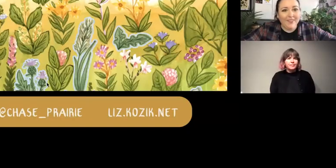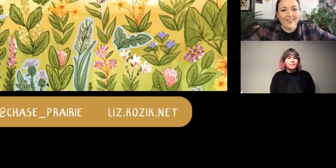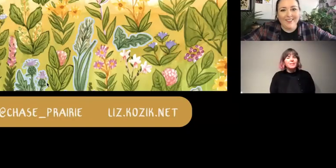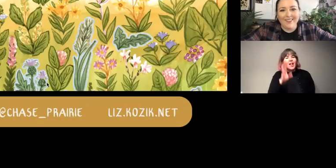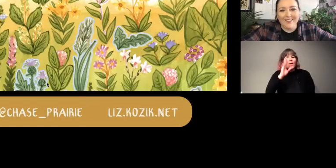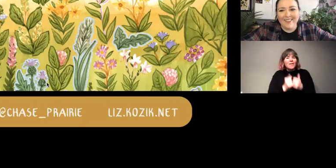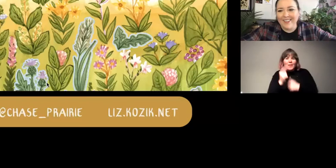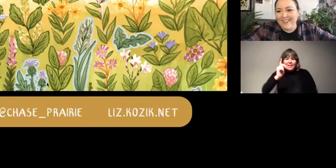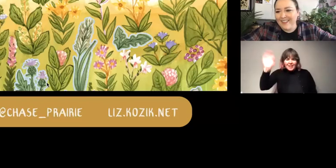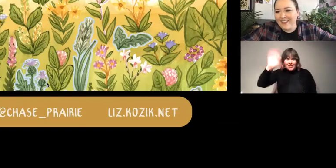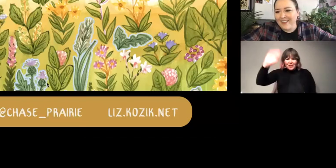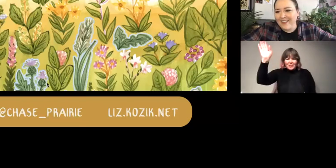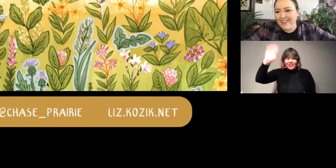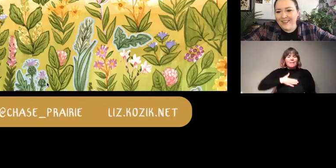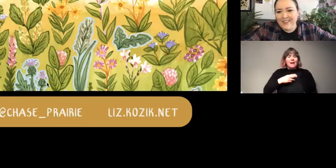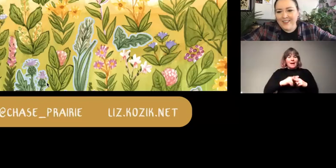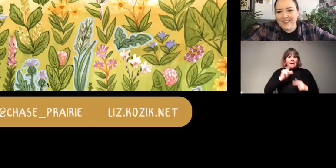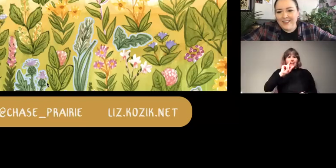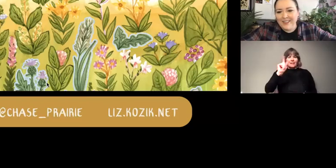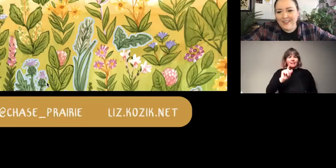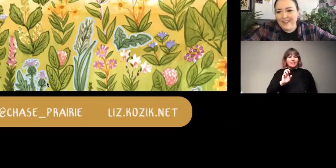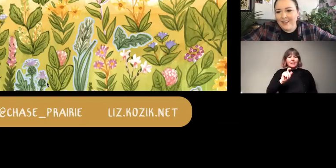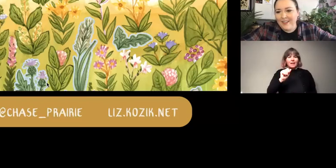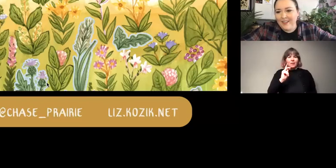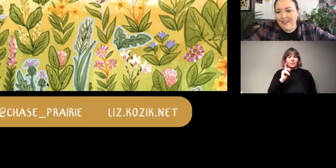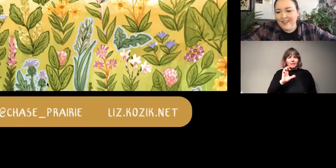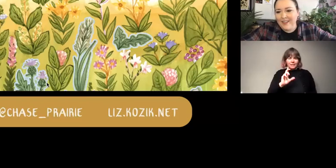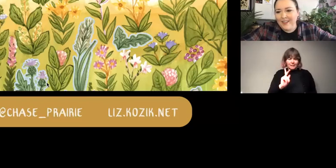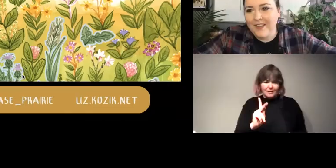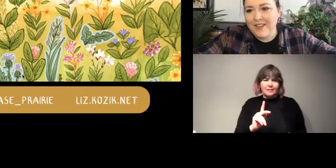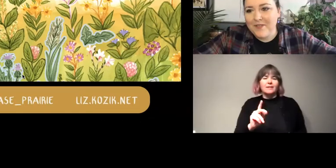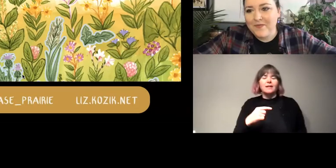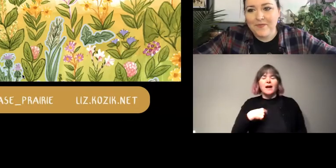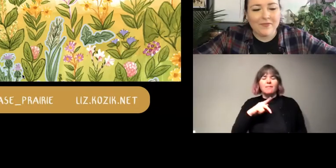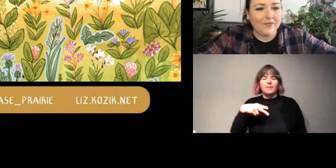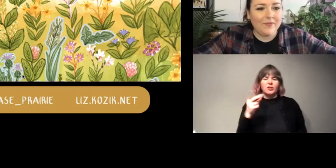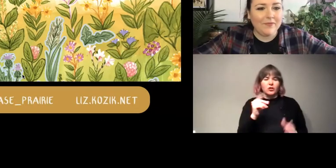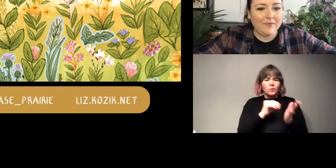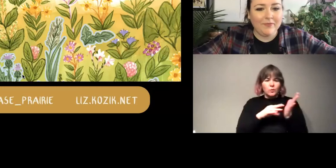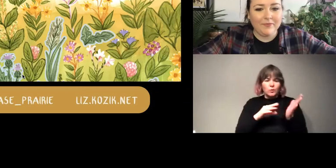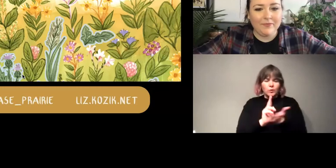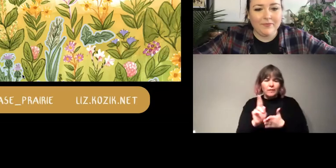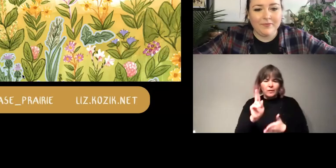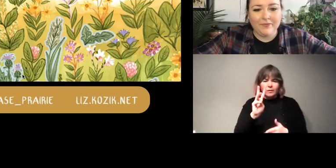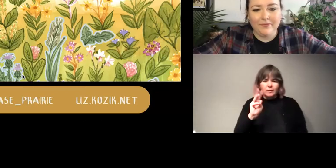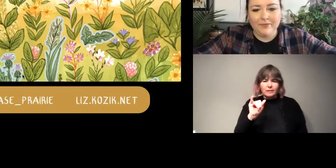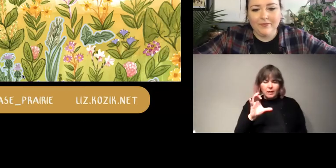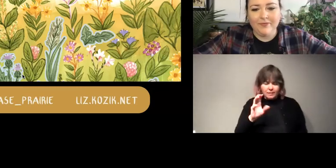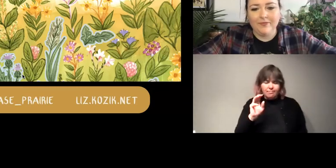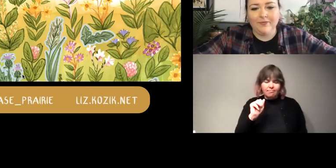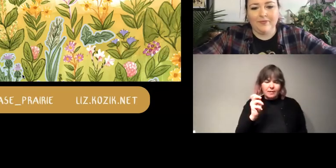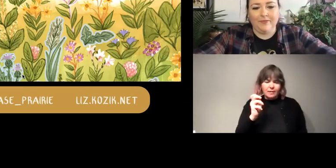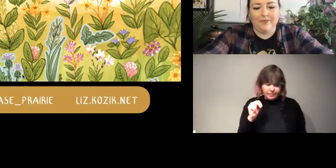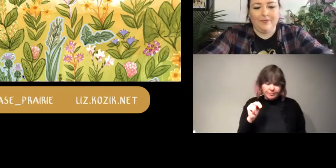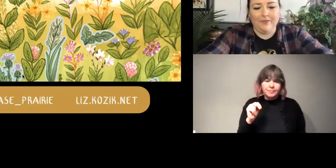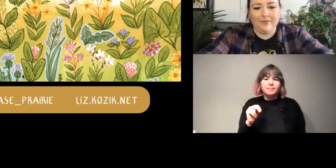Hello, everyone. My name is Liz Anna Kozik, and I am currently a PhD student at the University of Wisconsin-Madison.